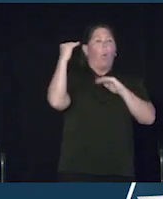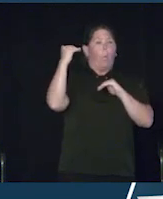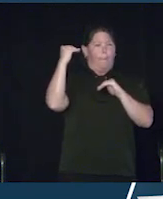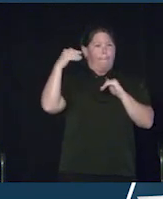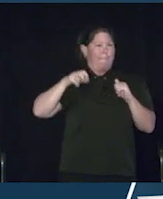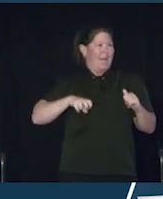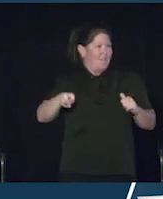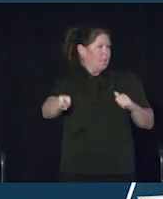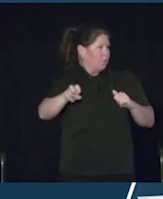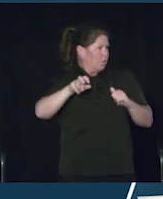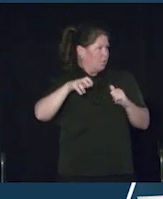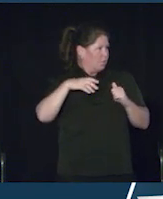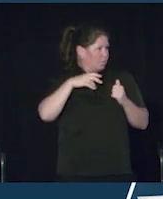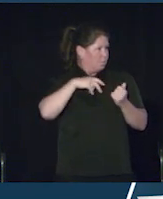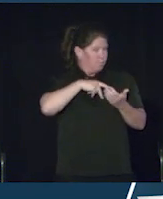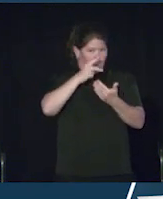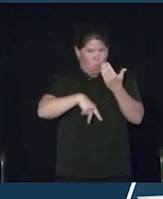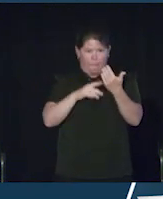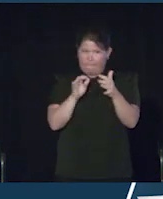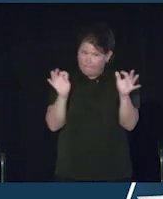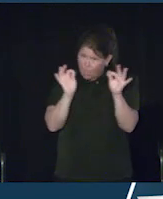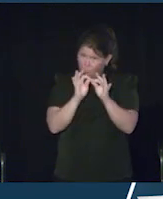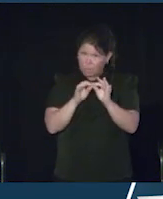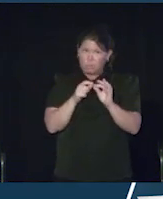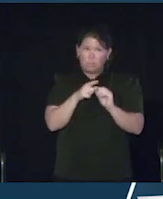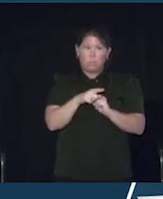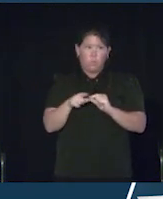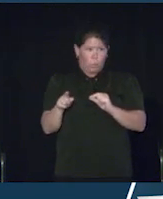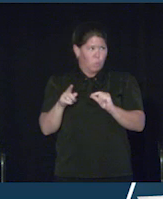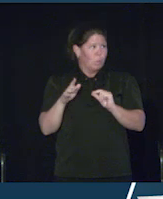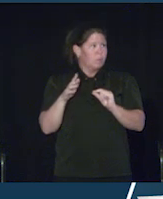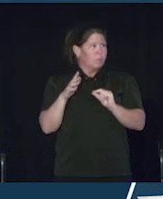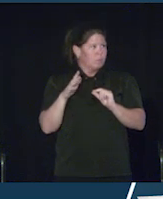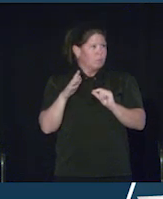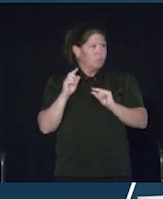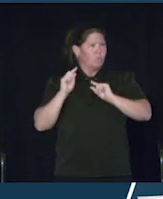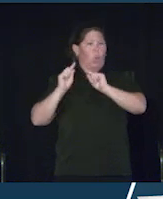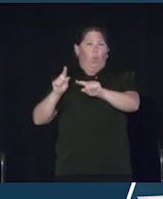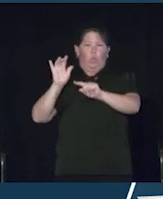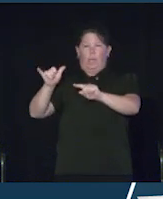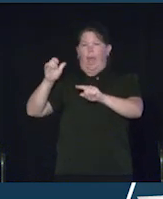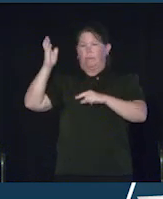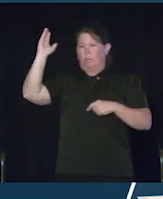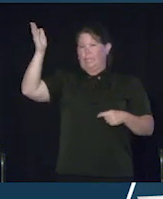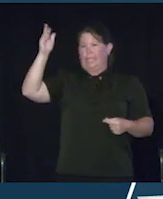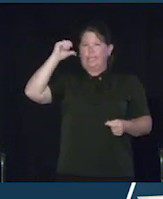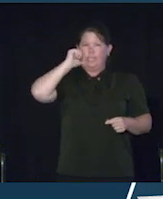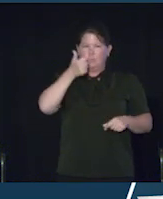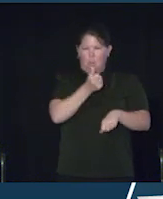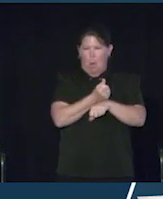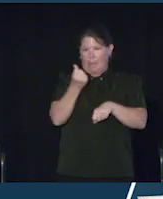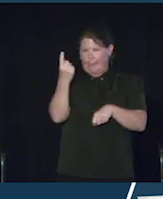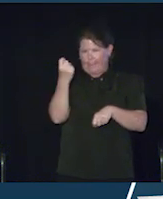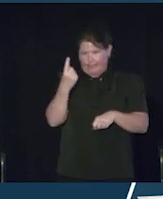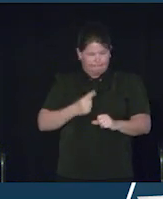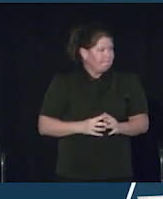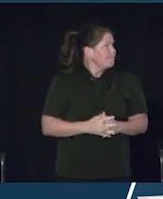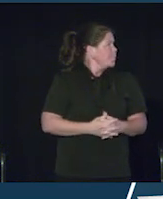please make sure that you go to our Hope presentation tomorrow at 11.